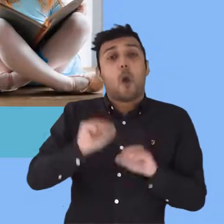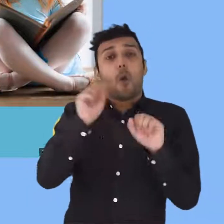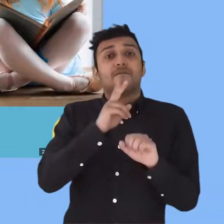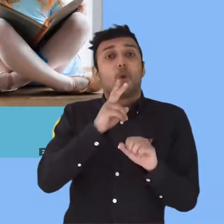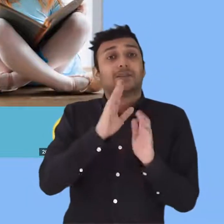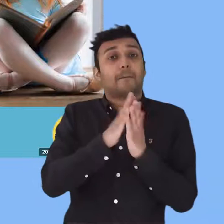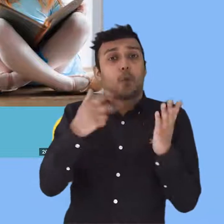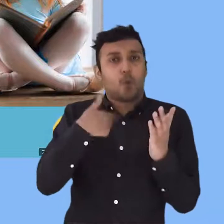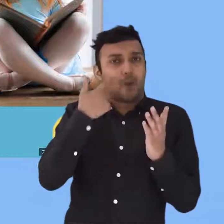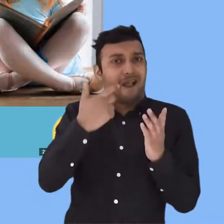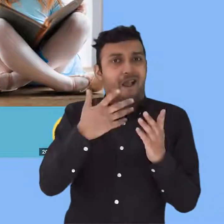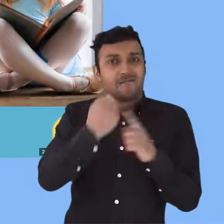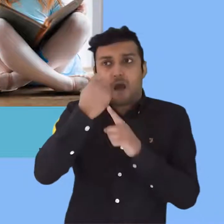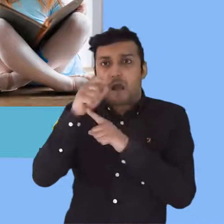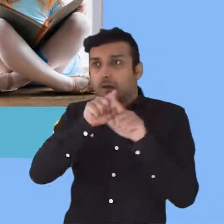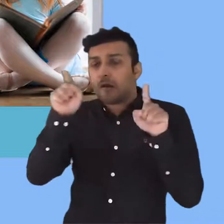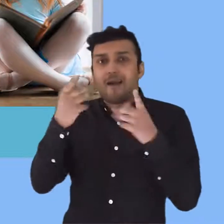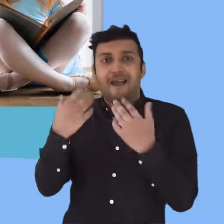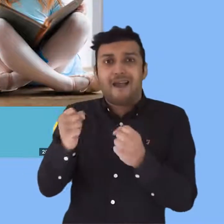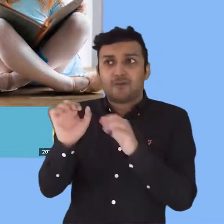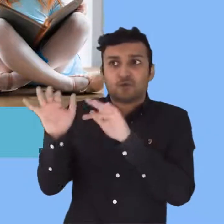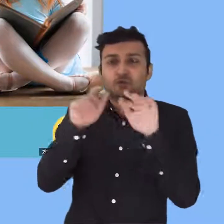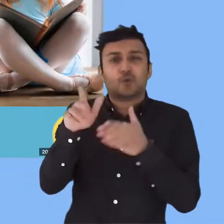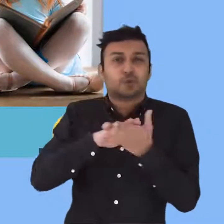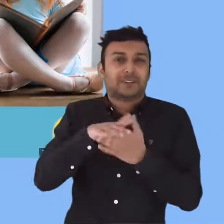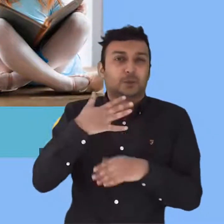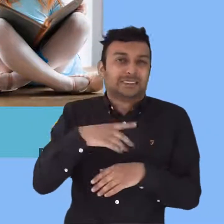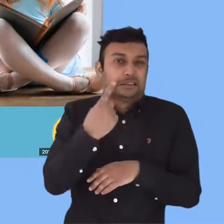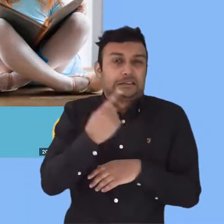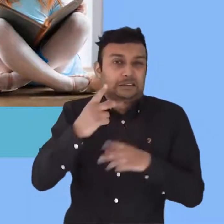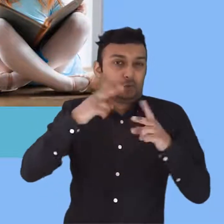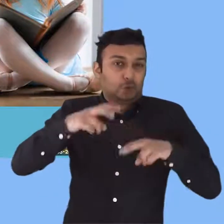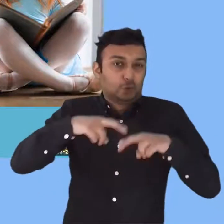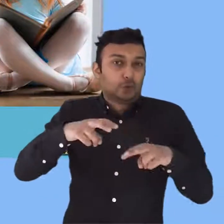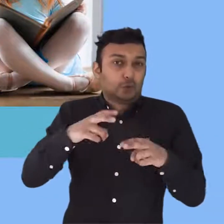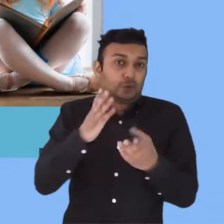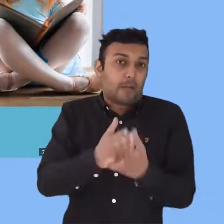resources. So you do need to kind of do your research a little as well